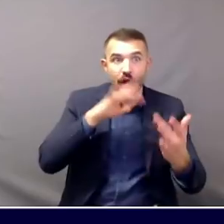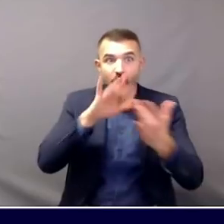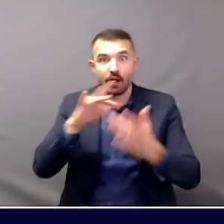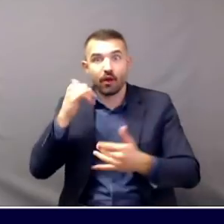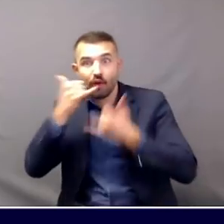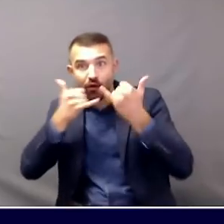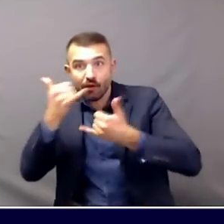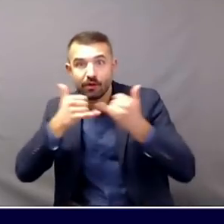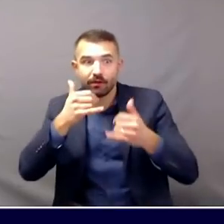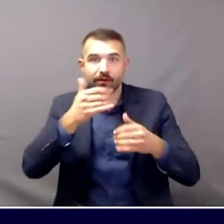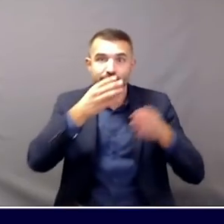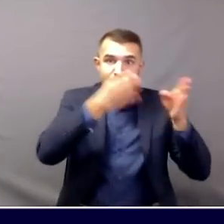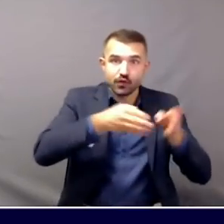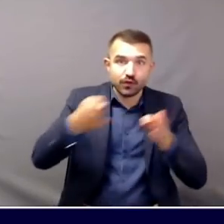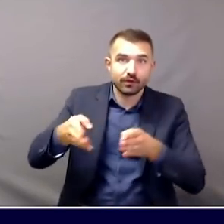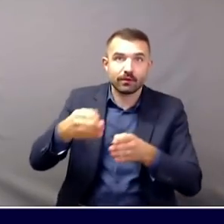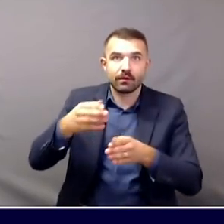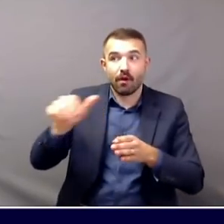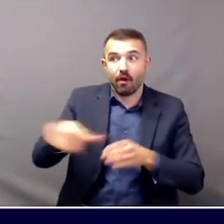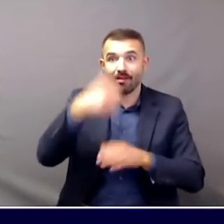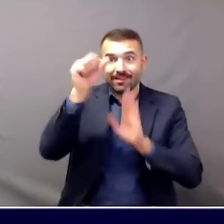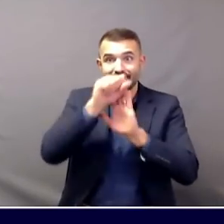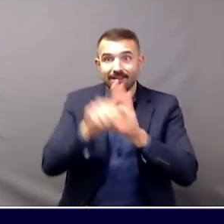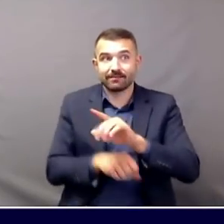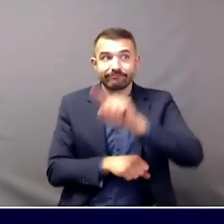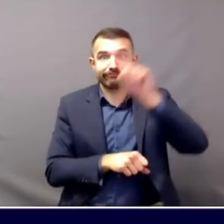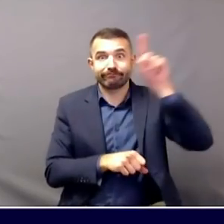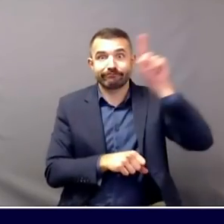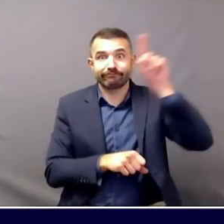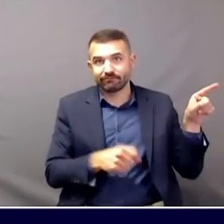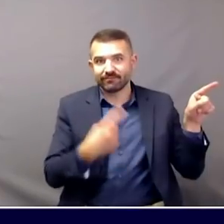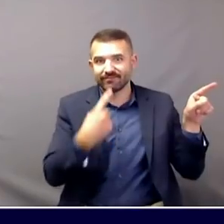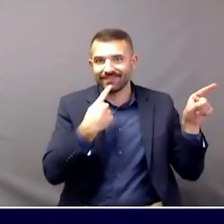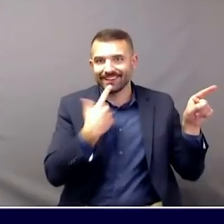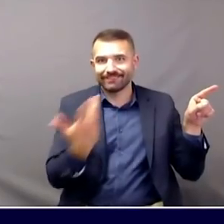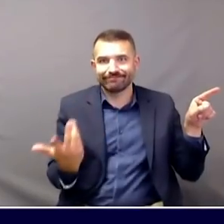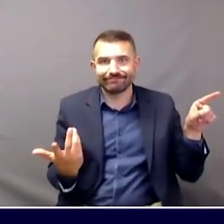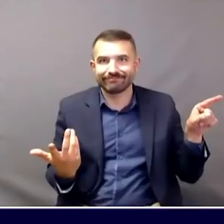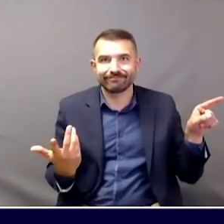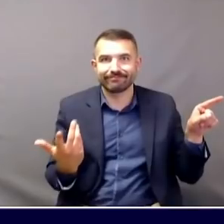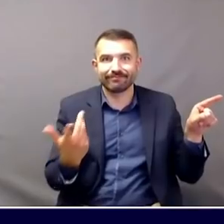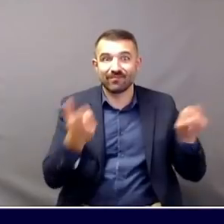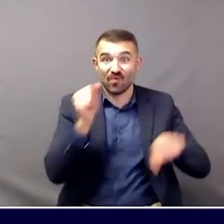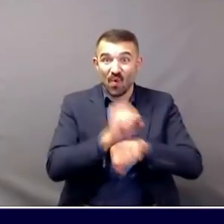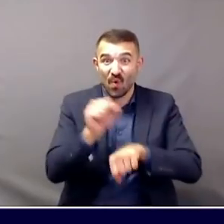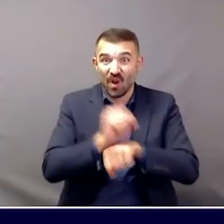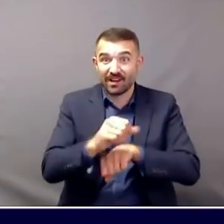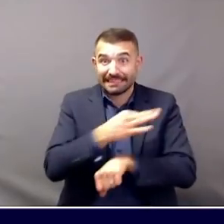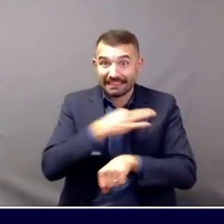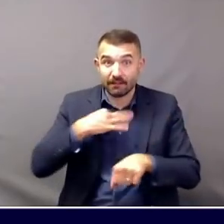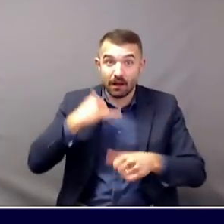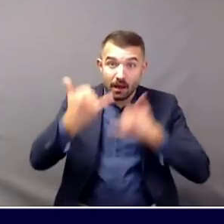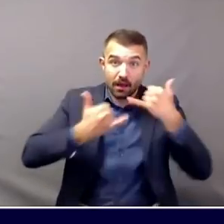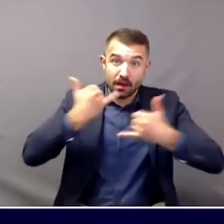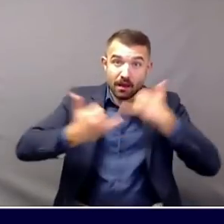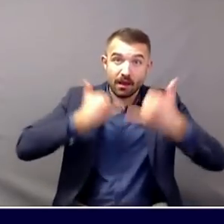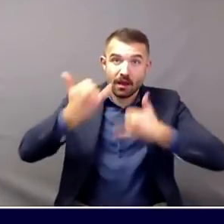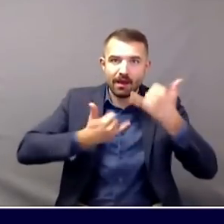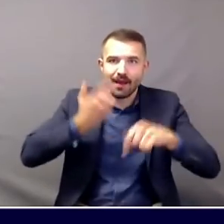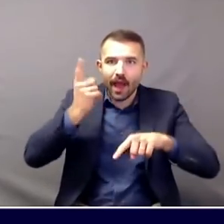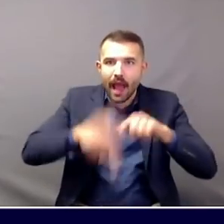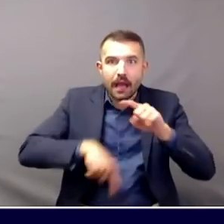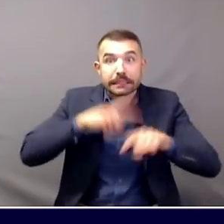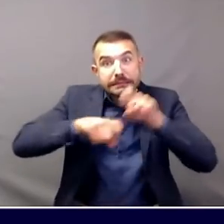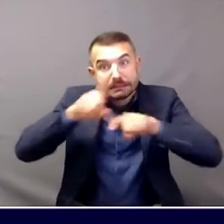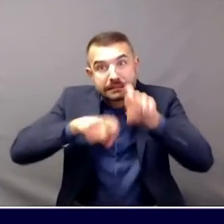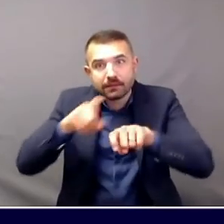keep up with what they've been doing prior, asking detailed questions and following the path. And at this point, in many cases, are simply calling